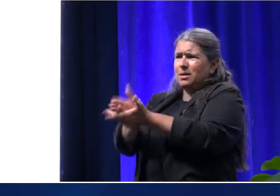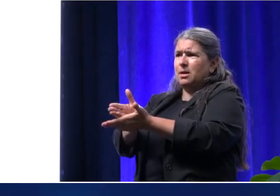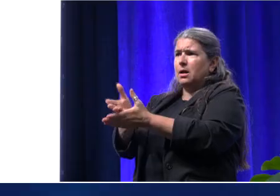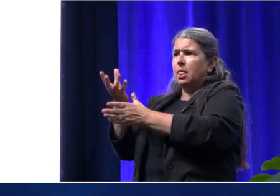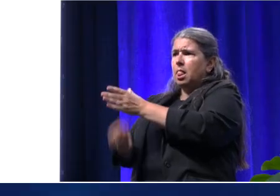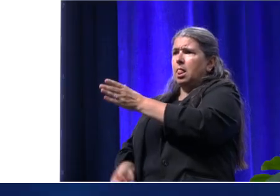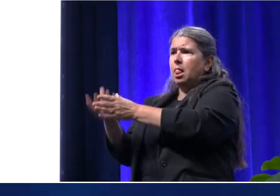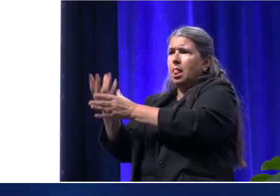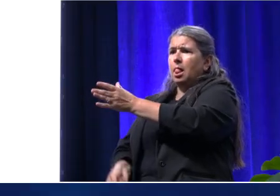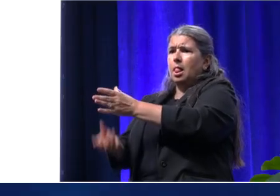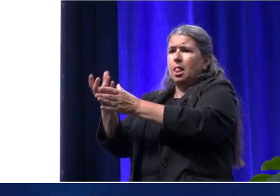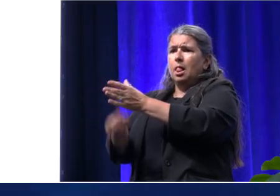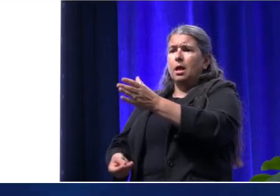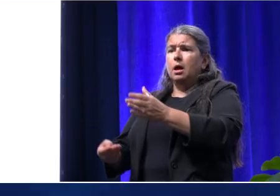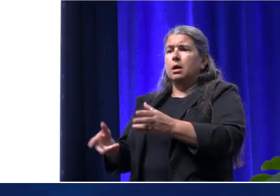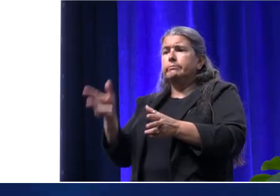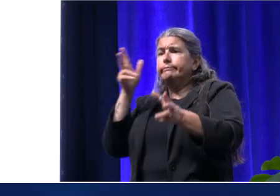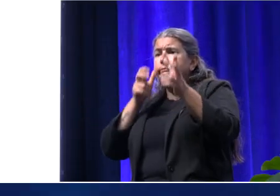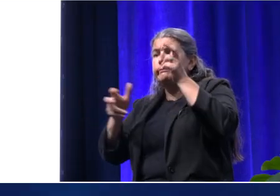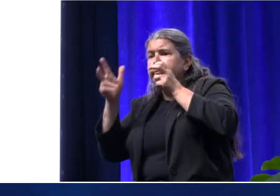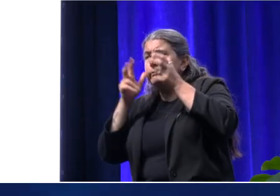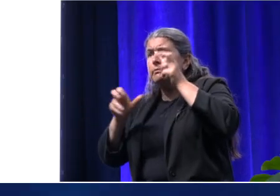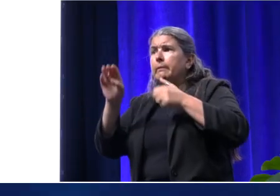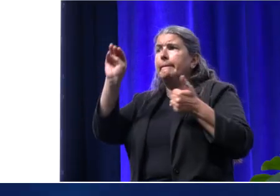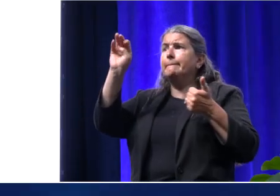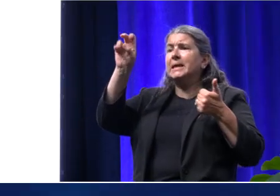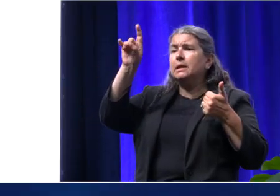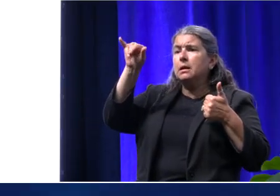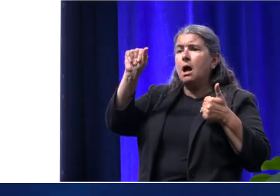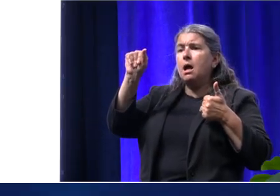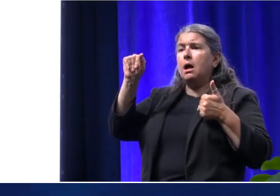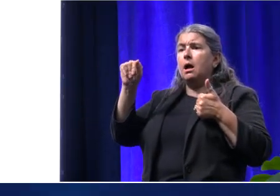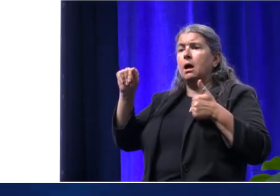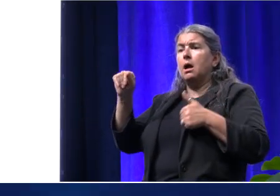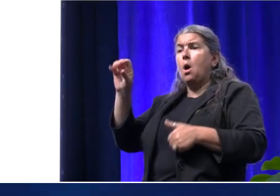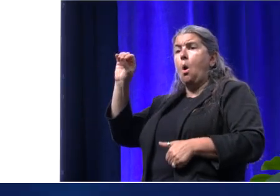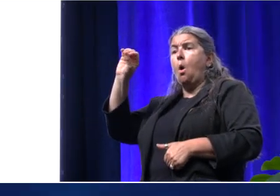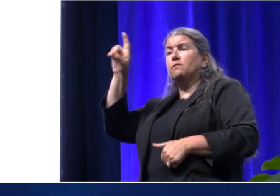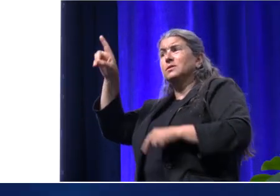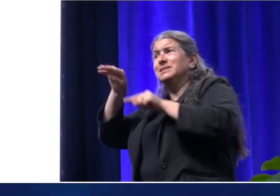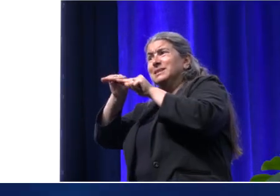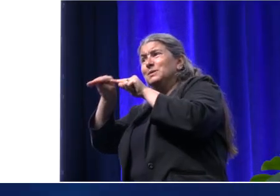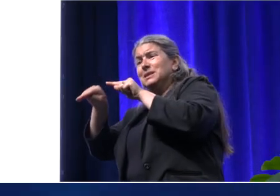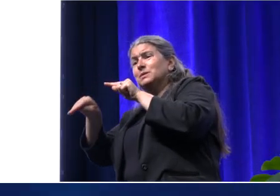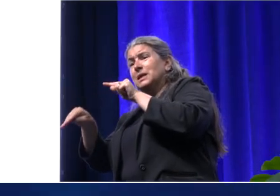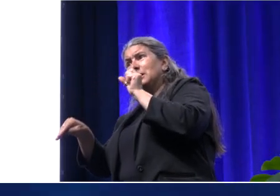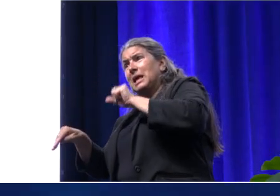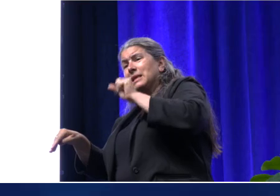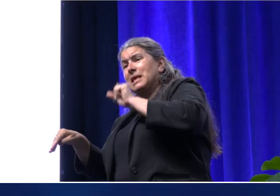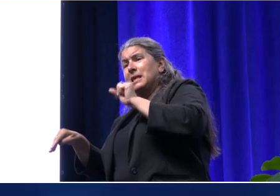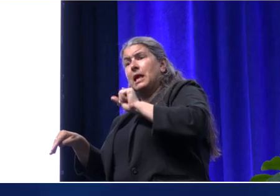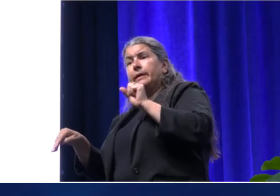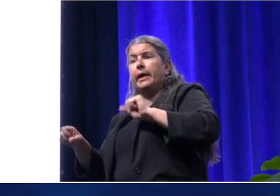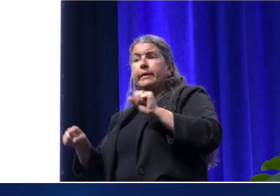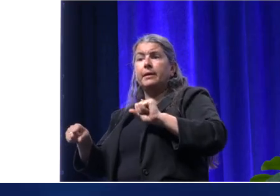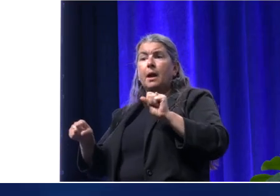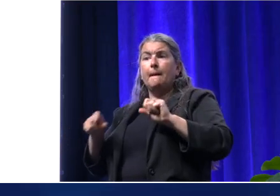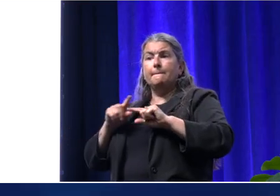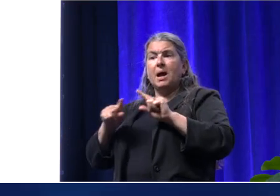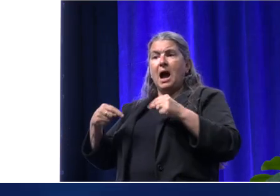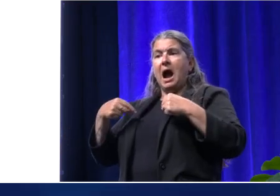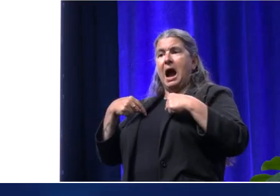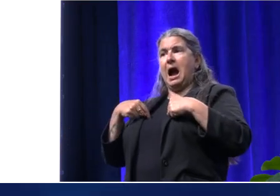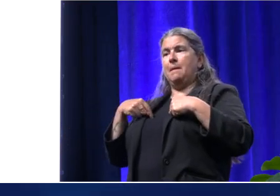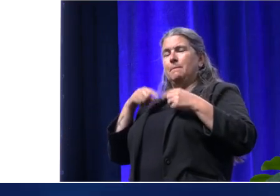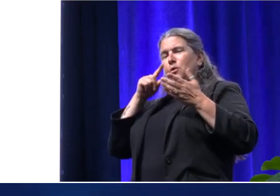from official sources in the media and everything that overdoses are going down, down, down. So as a scientific researcher, the first place I look for new